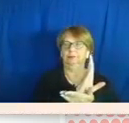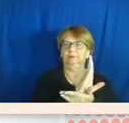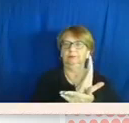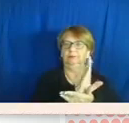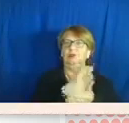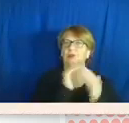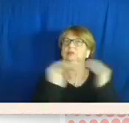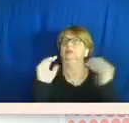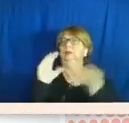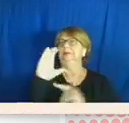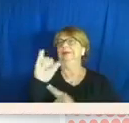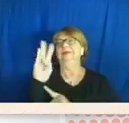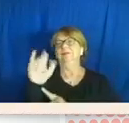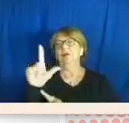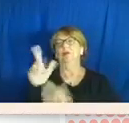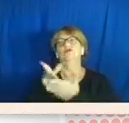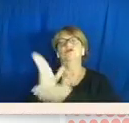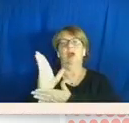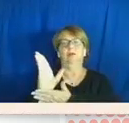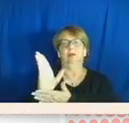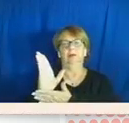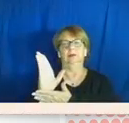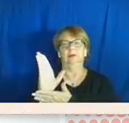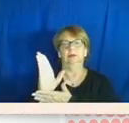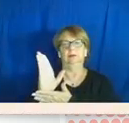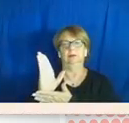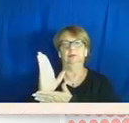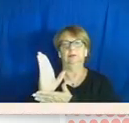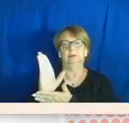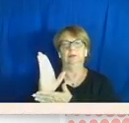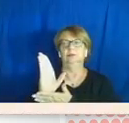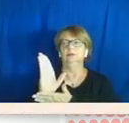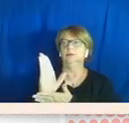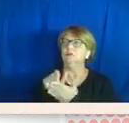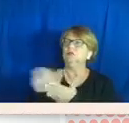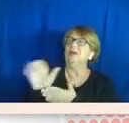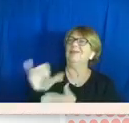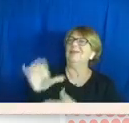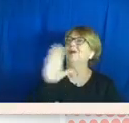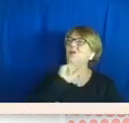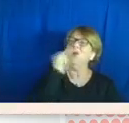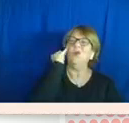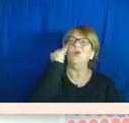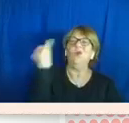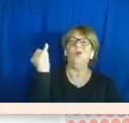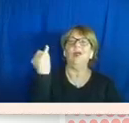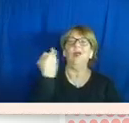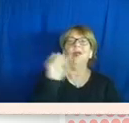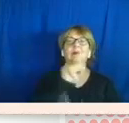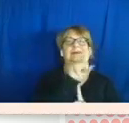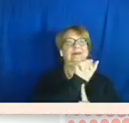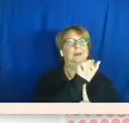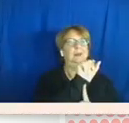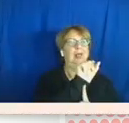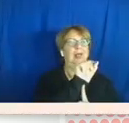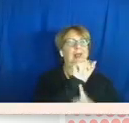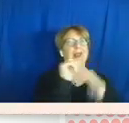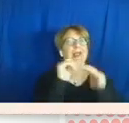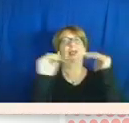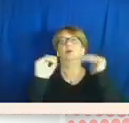rights. Reject the old notion of disability equals charity and